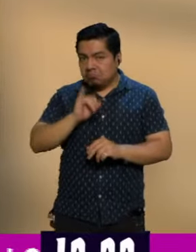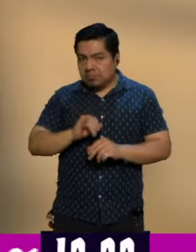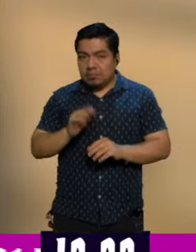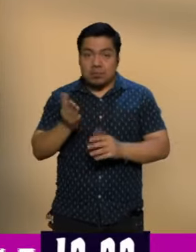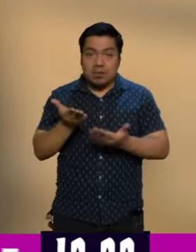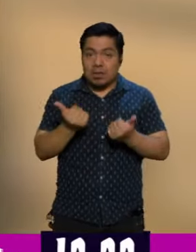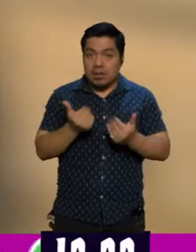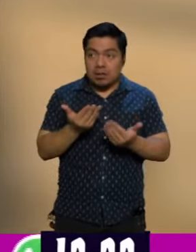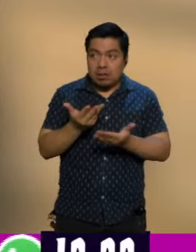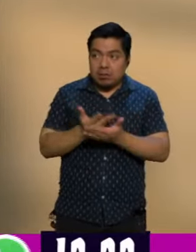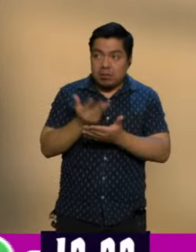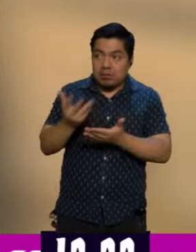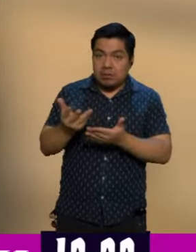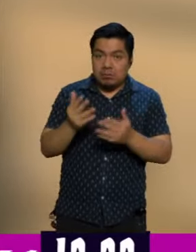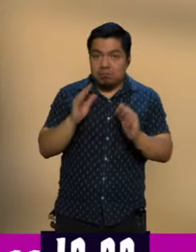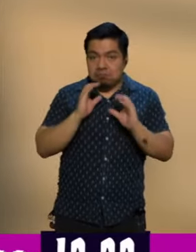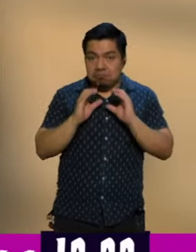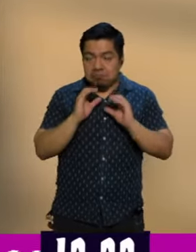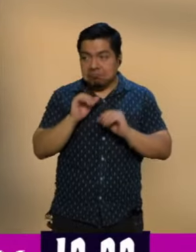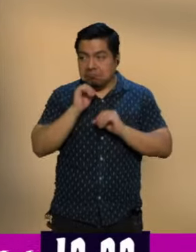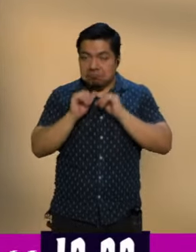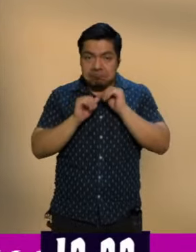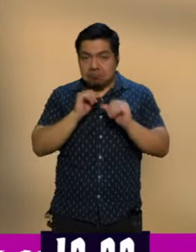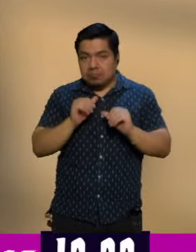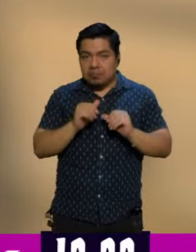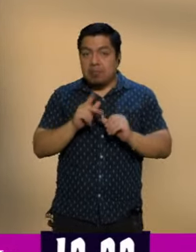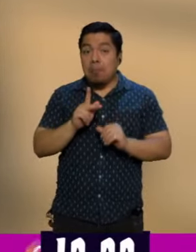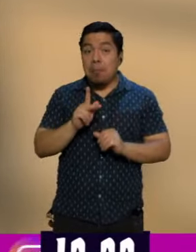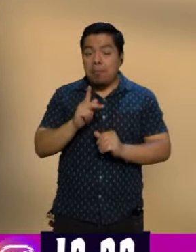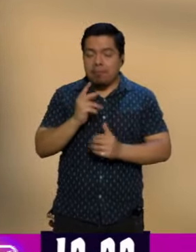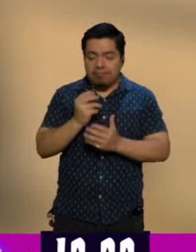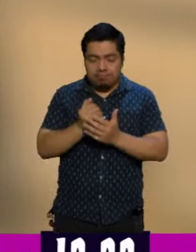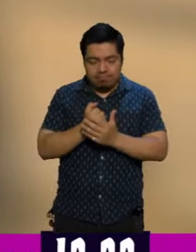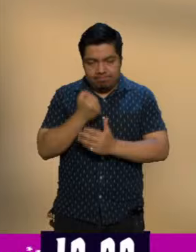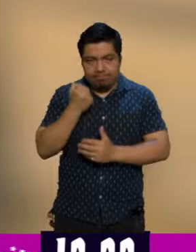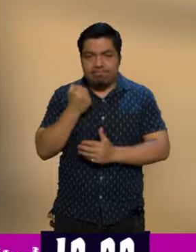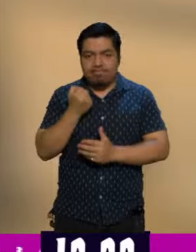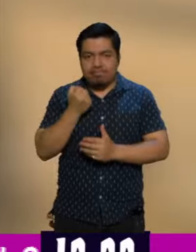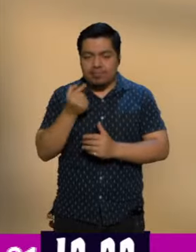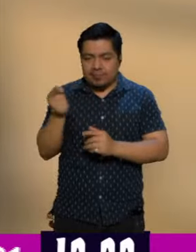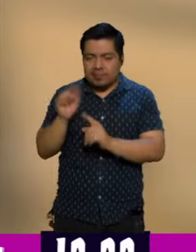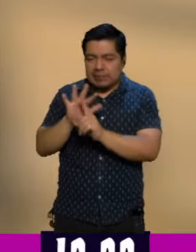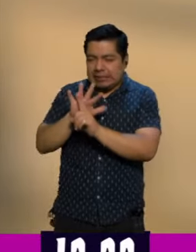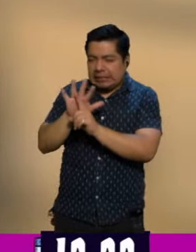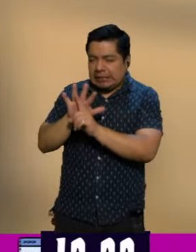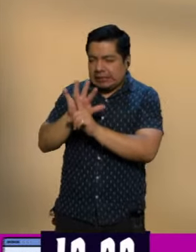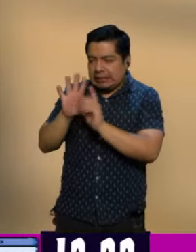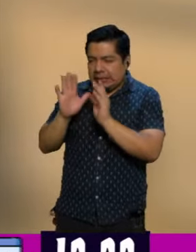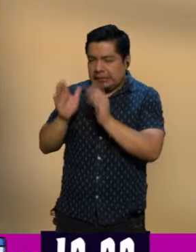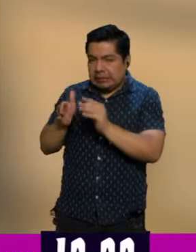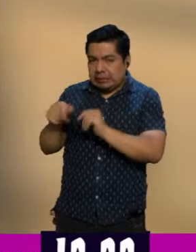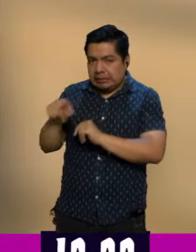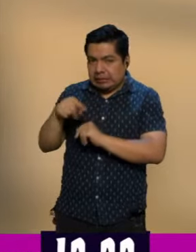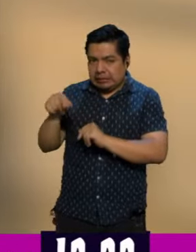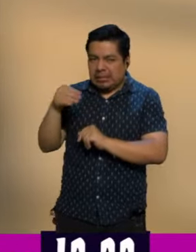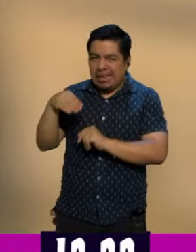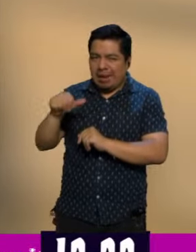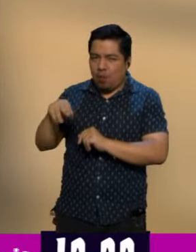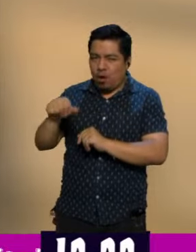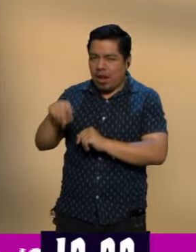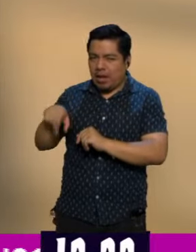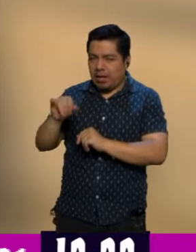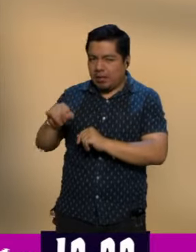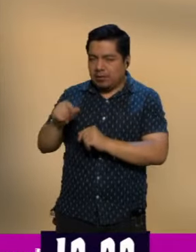diplomat, and succeeds in seducing a monarchy,